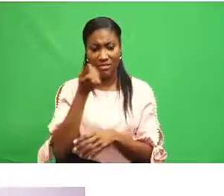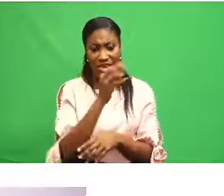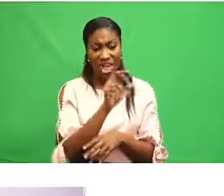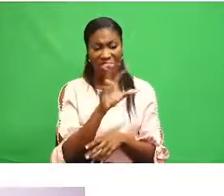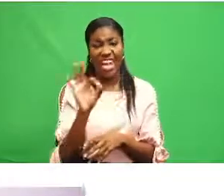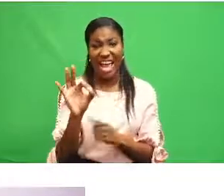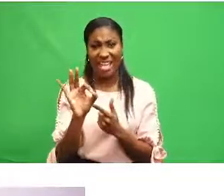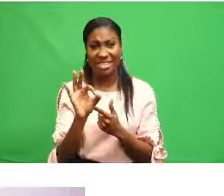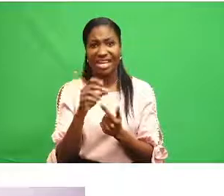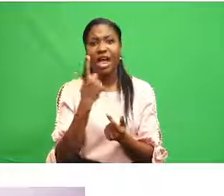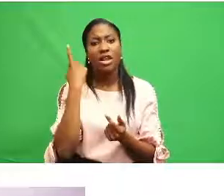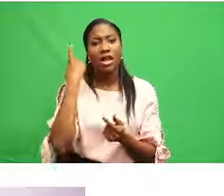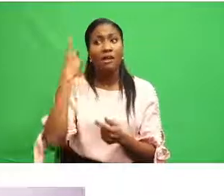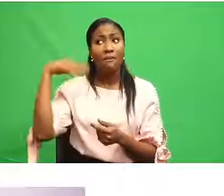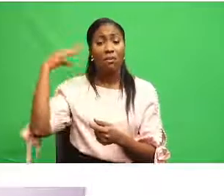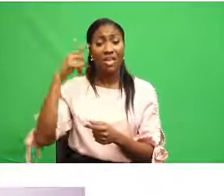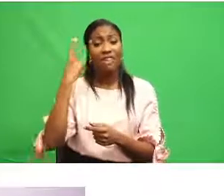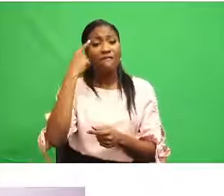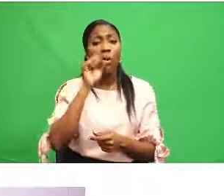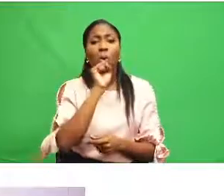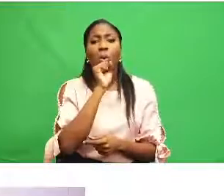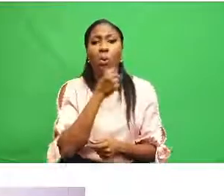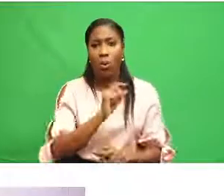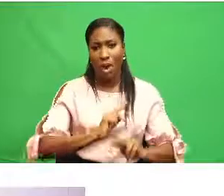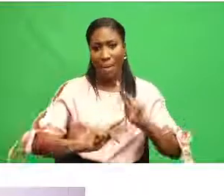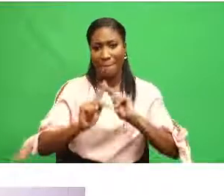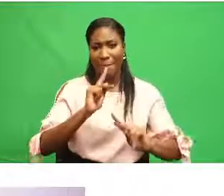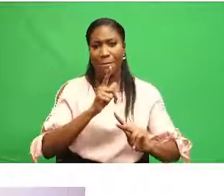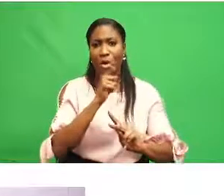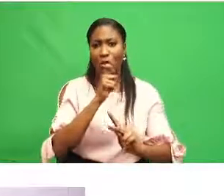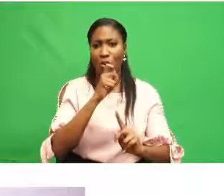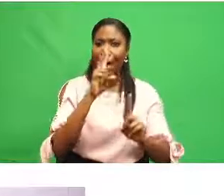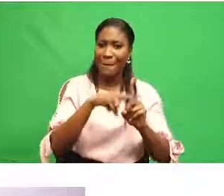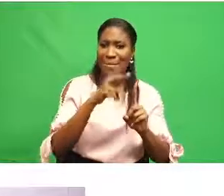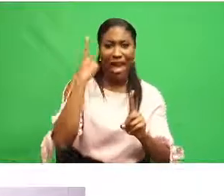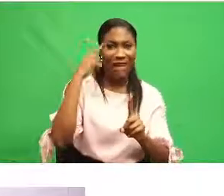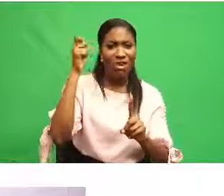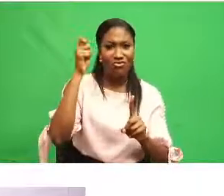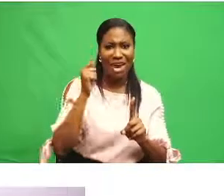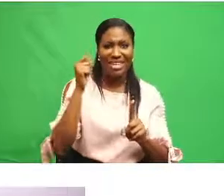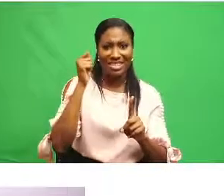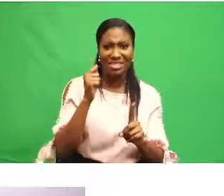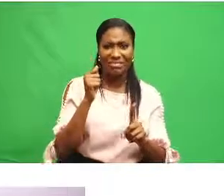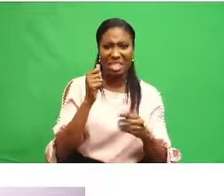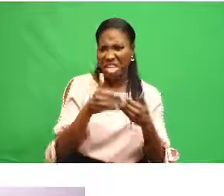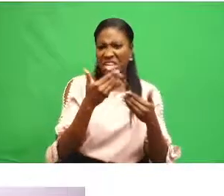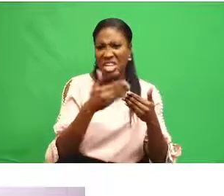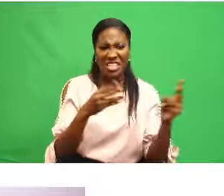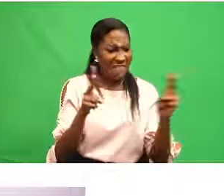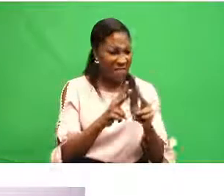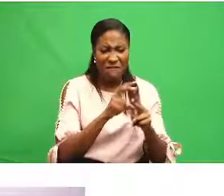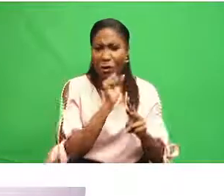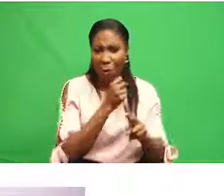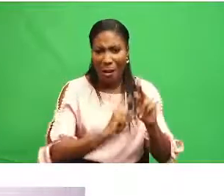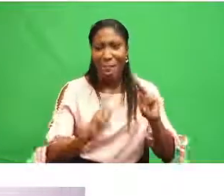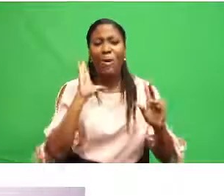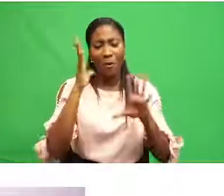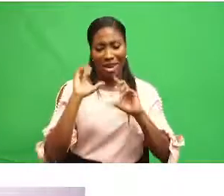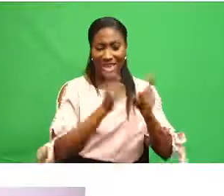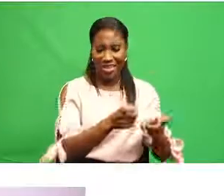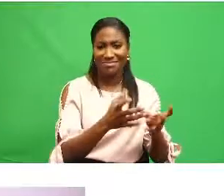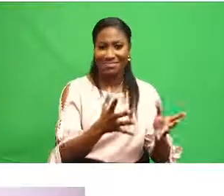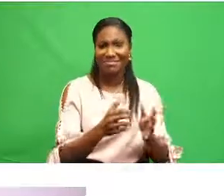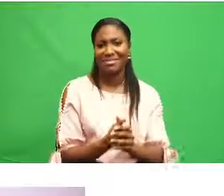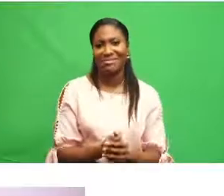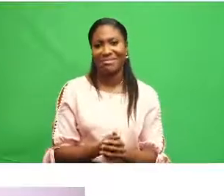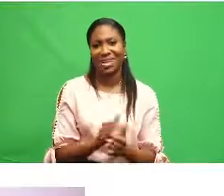people applying for the grant, right? And it was quite manageable. But over the years, it has a significant measure of $3,500